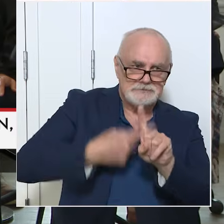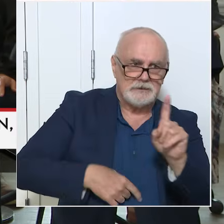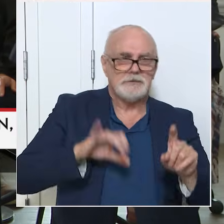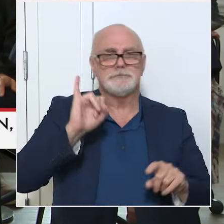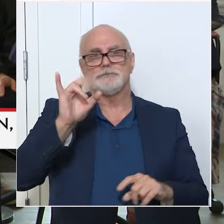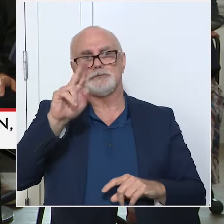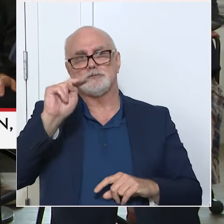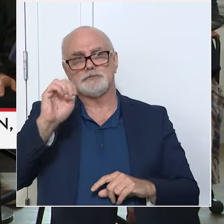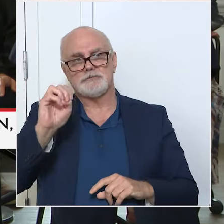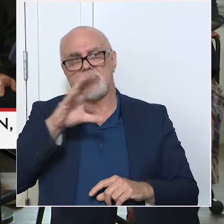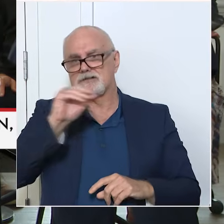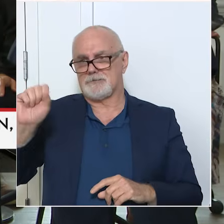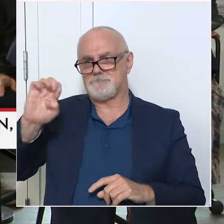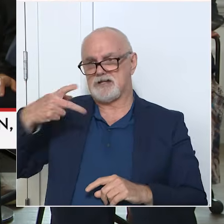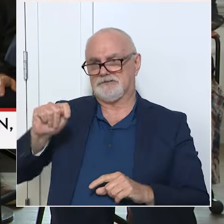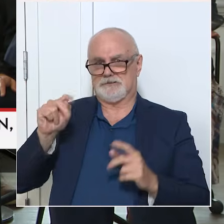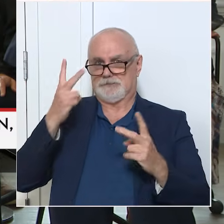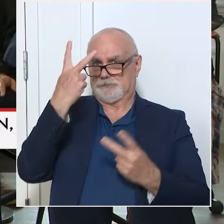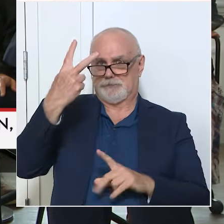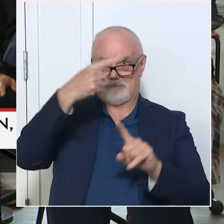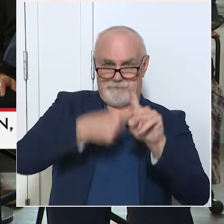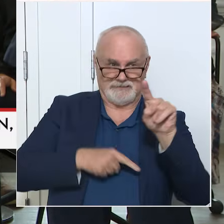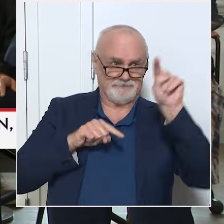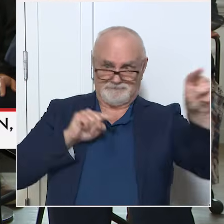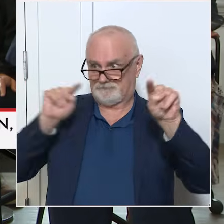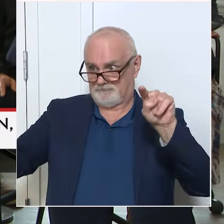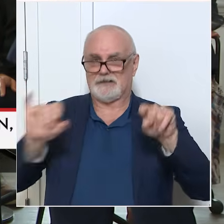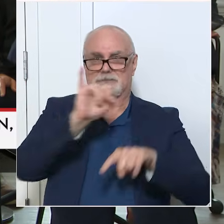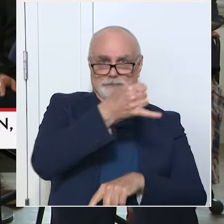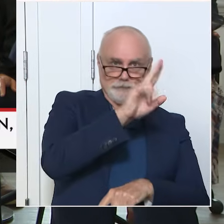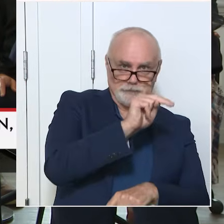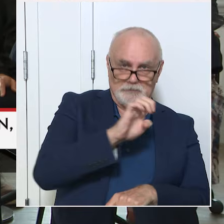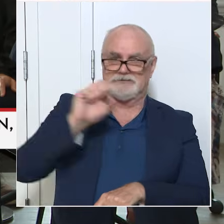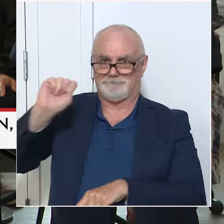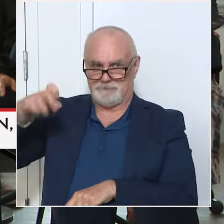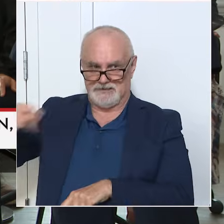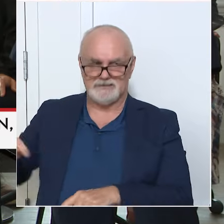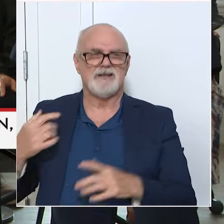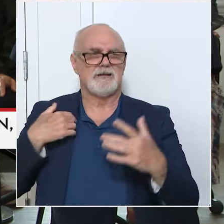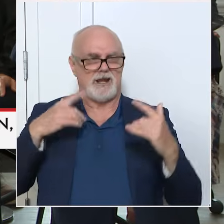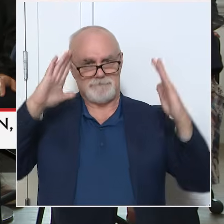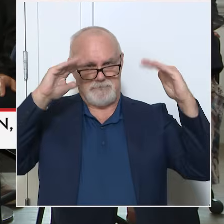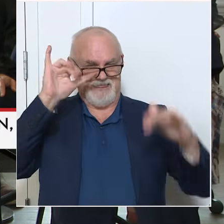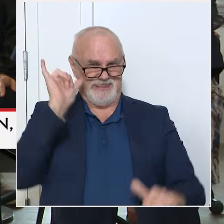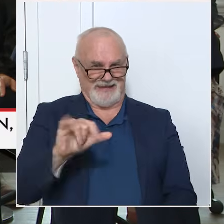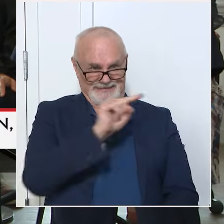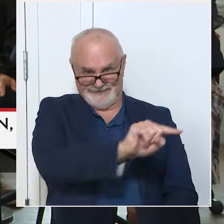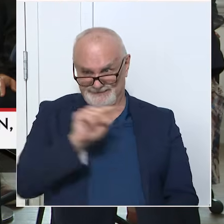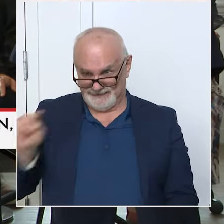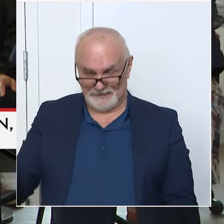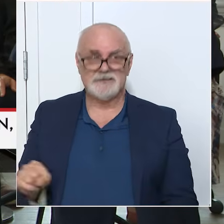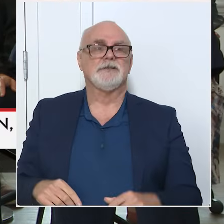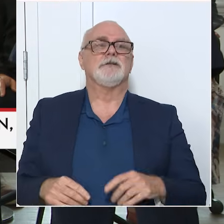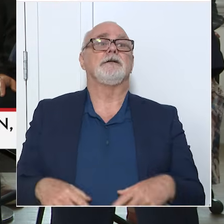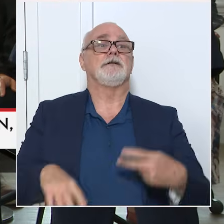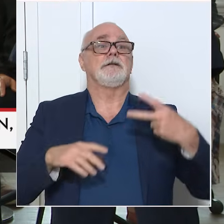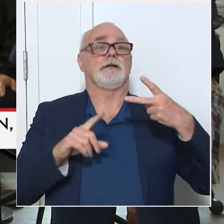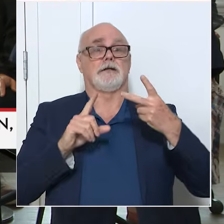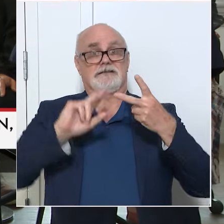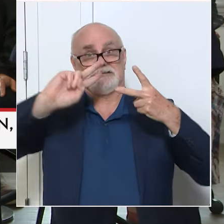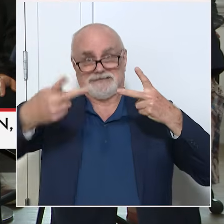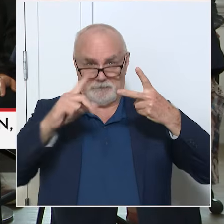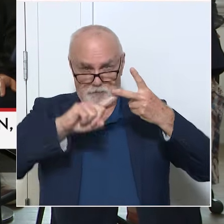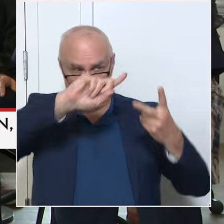September estimate. So those impacts, I think, are expected. And then if I could ask on a second topic, a DC